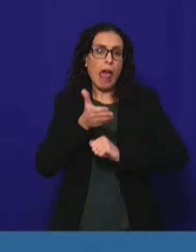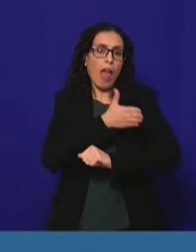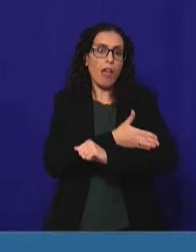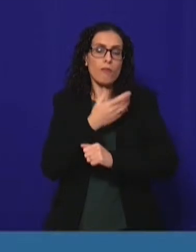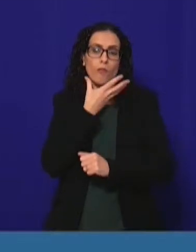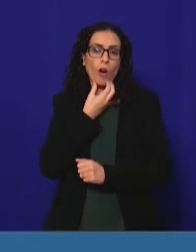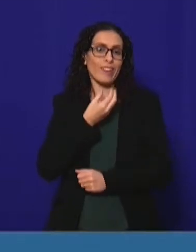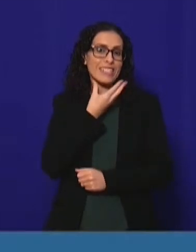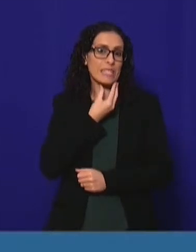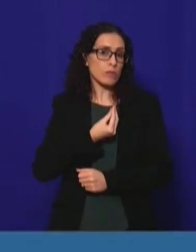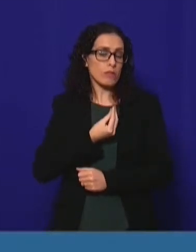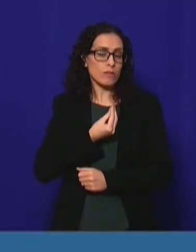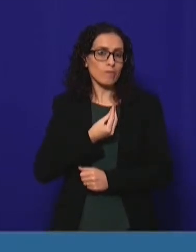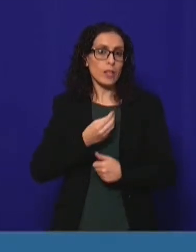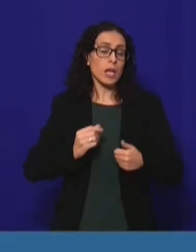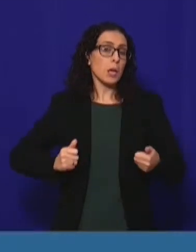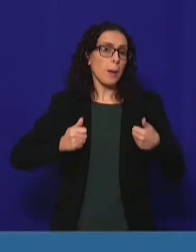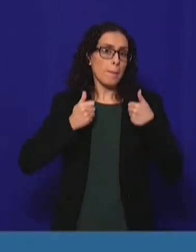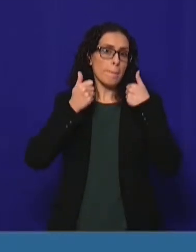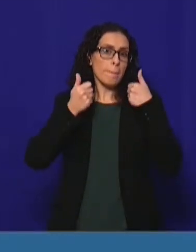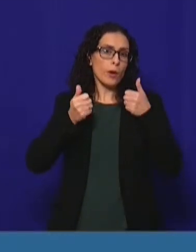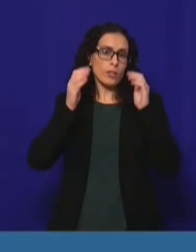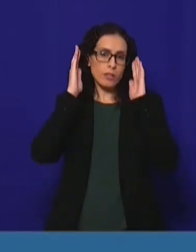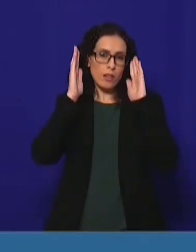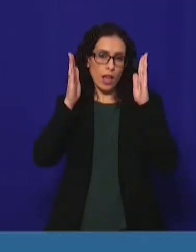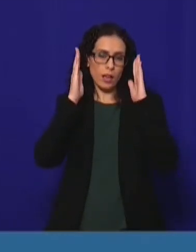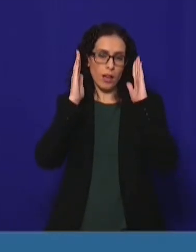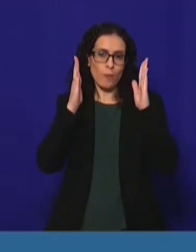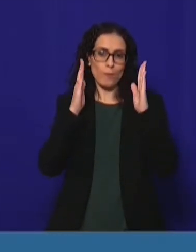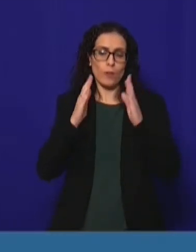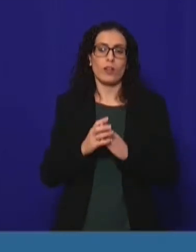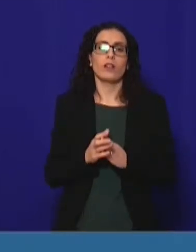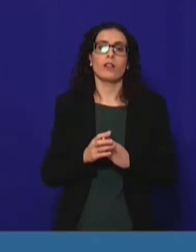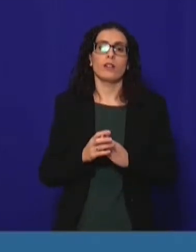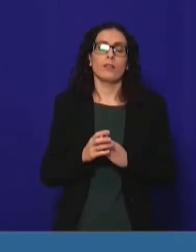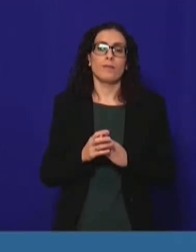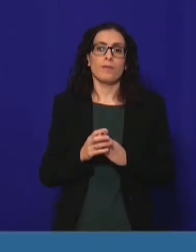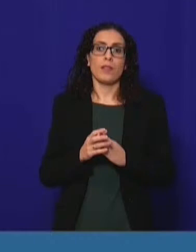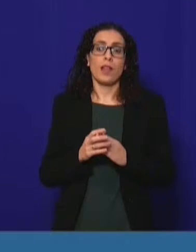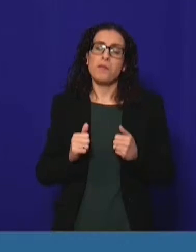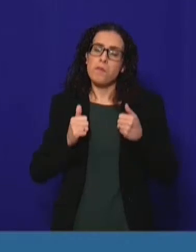is important that you take note that you keep to your